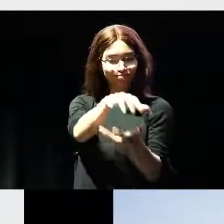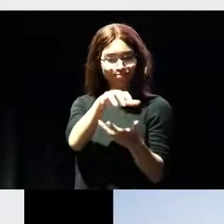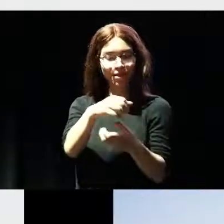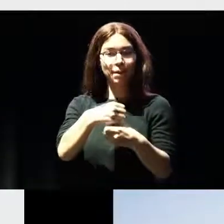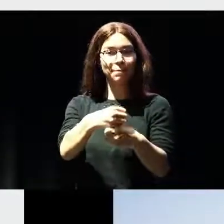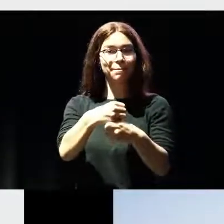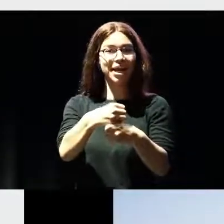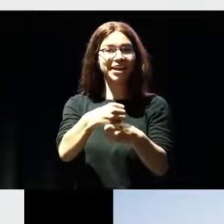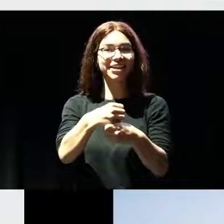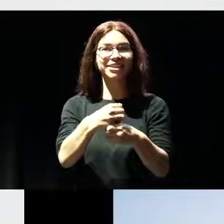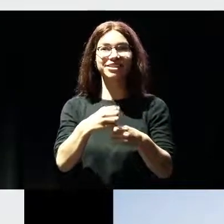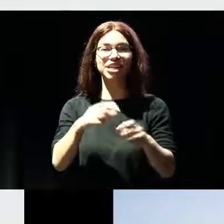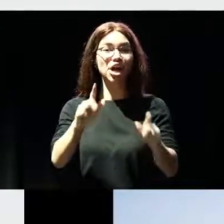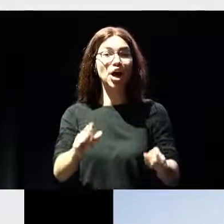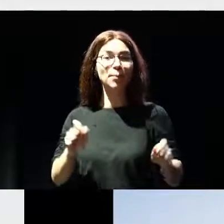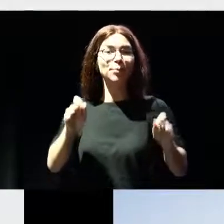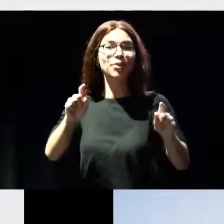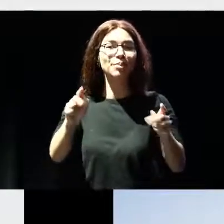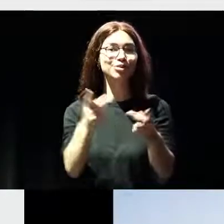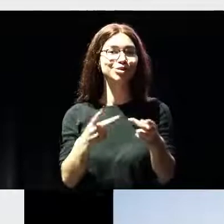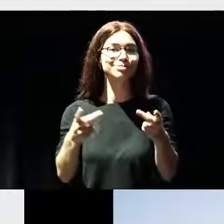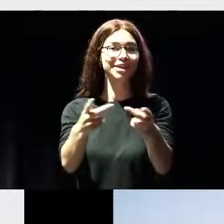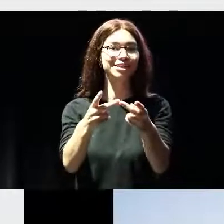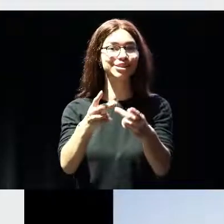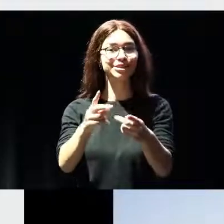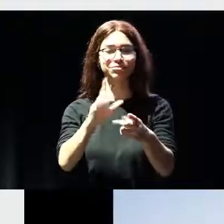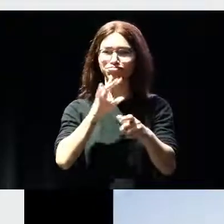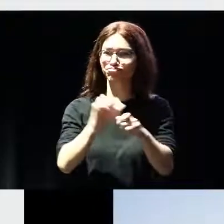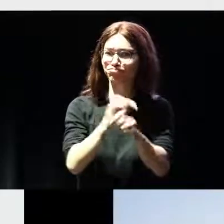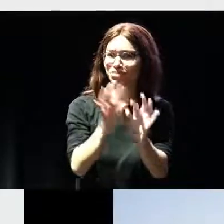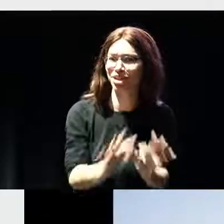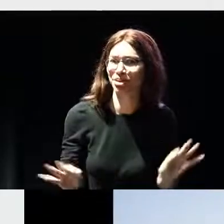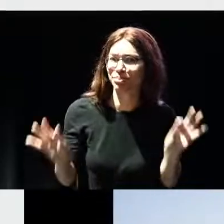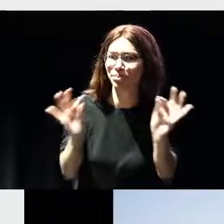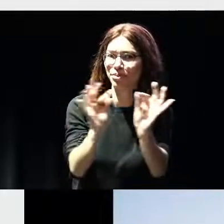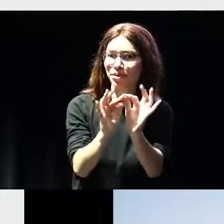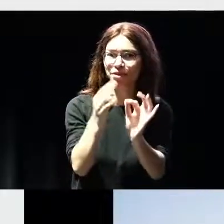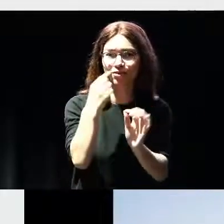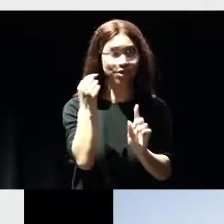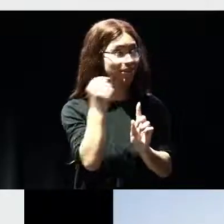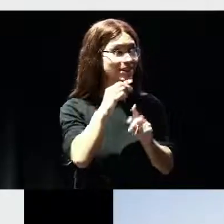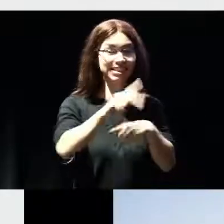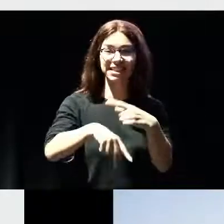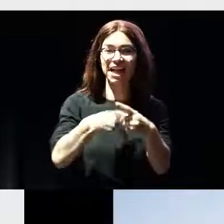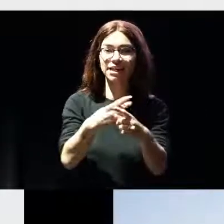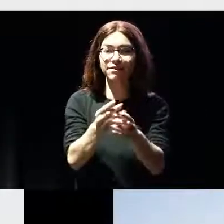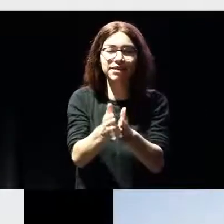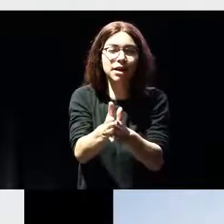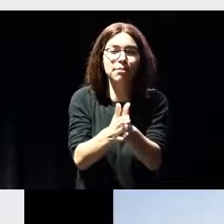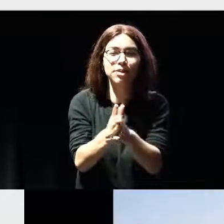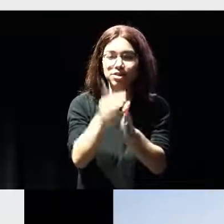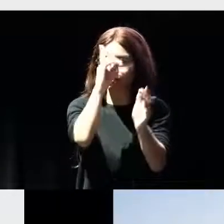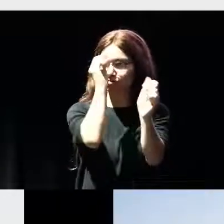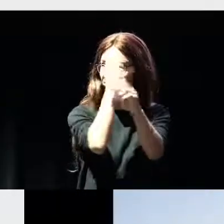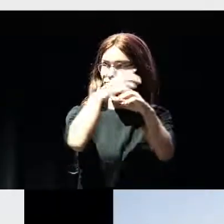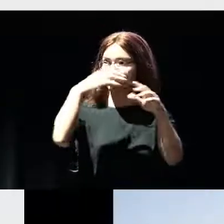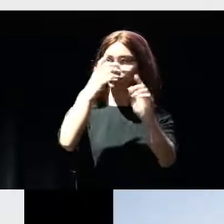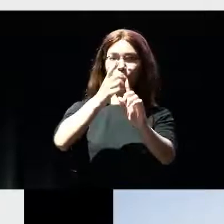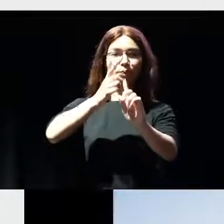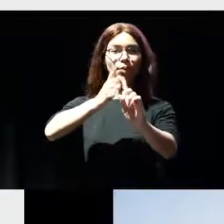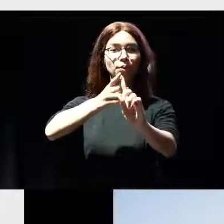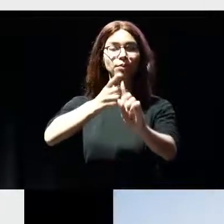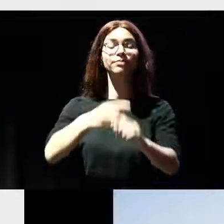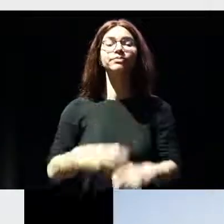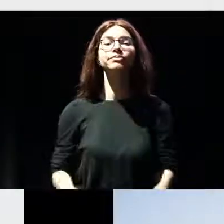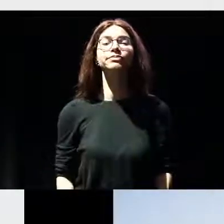impromptu spaces that are so important in this kind of ambition. The building